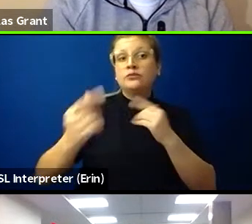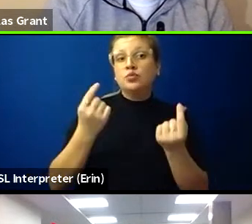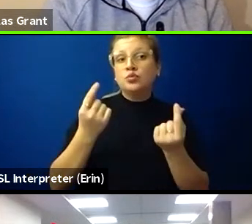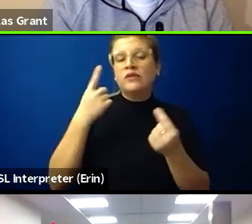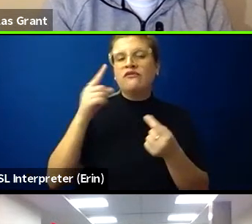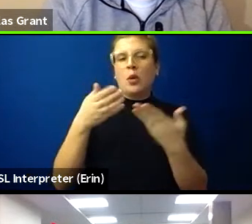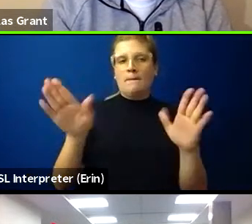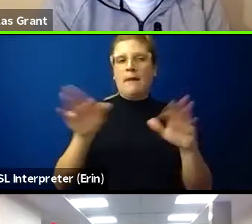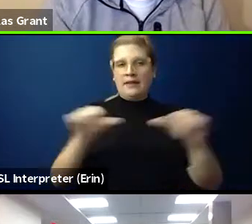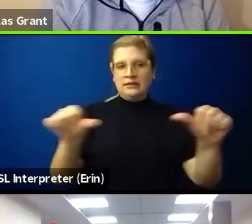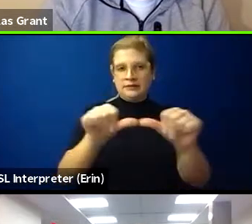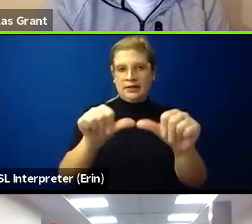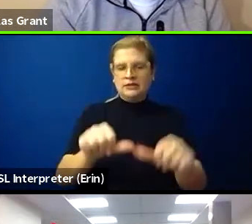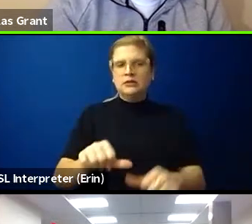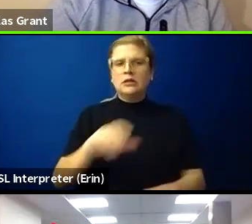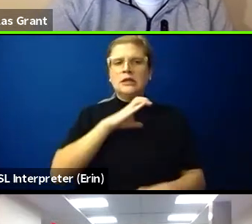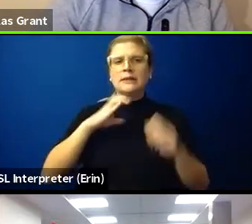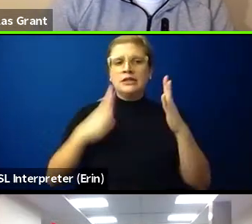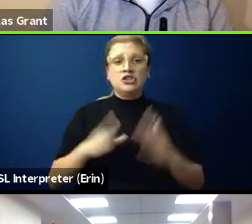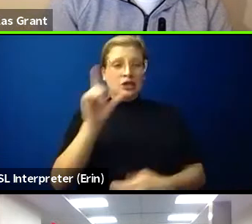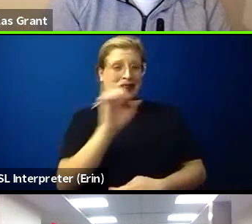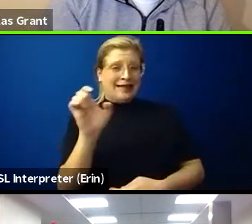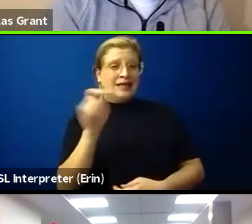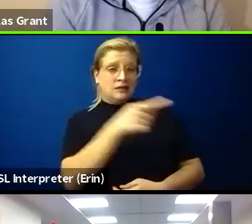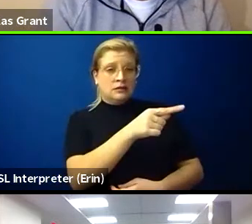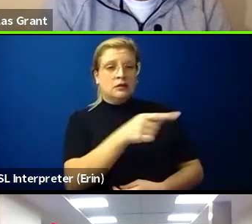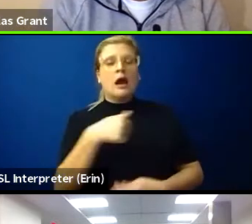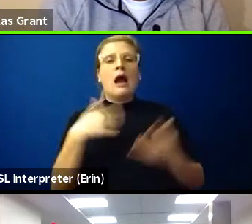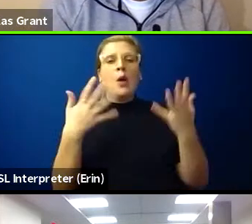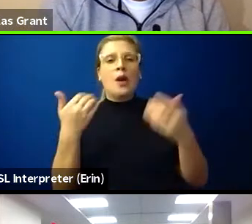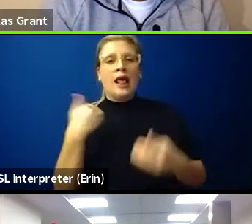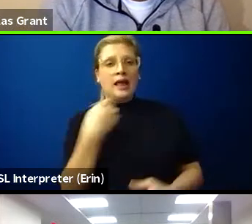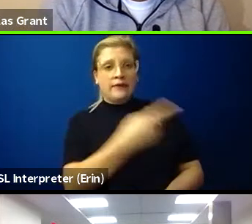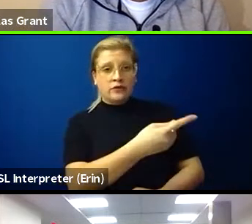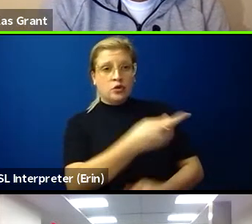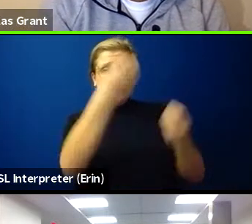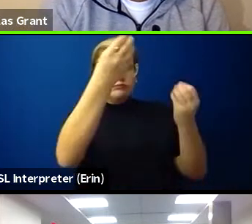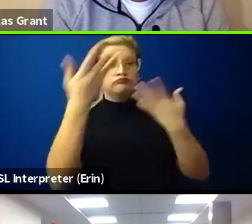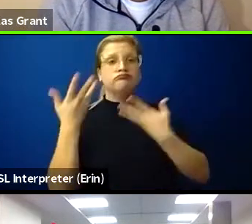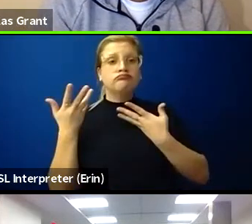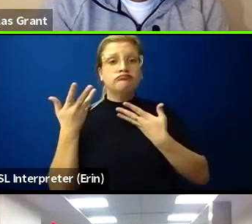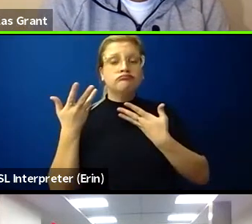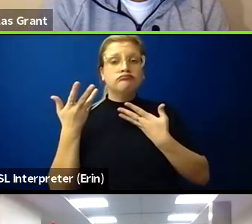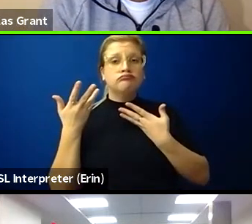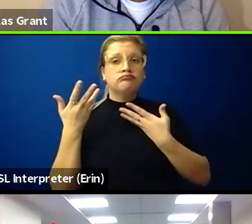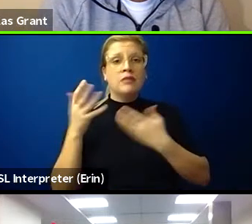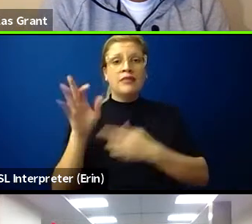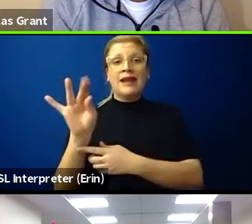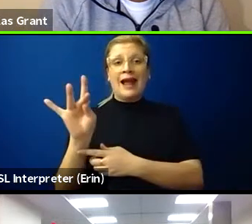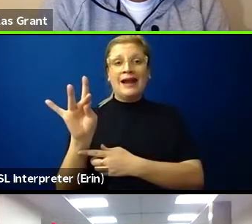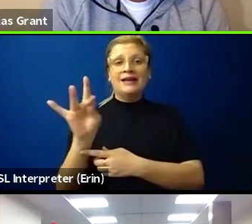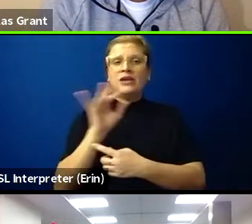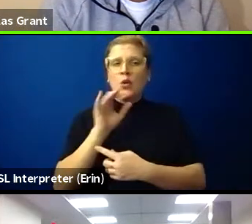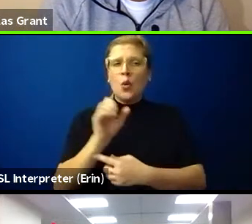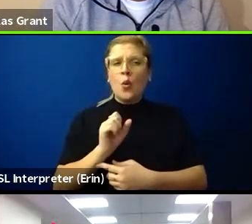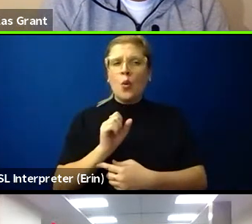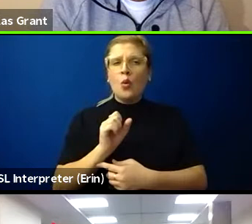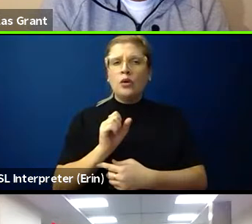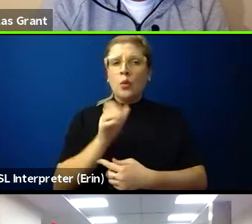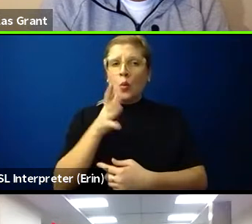I'd also like to, if possible, have you give me the information on the 98-year-old woman who passed